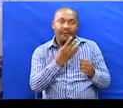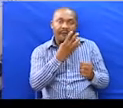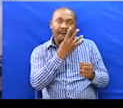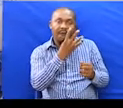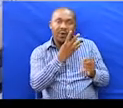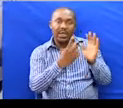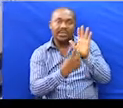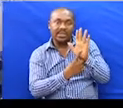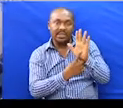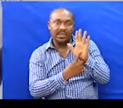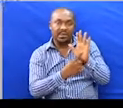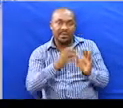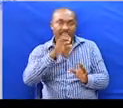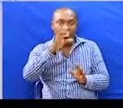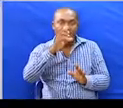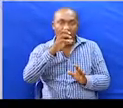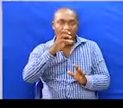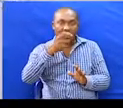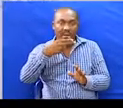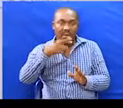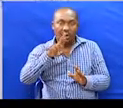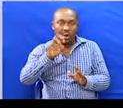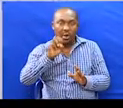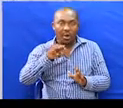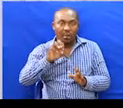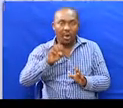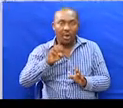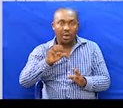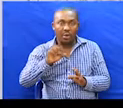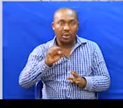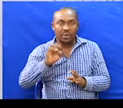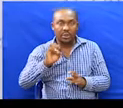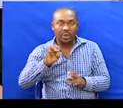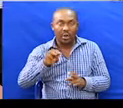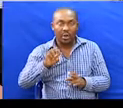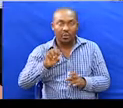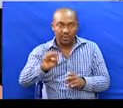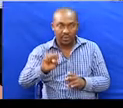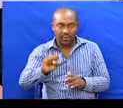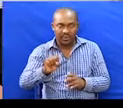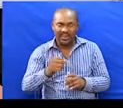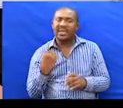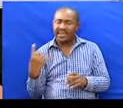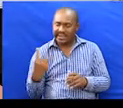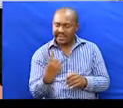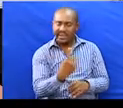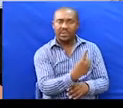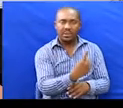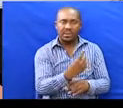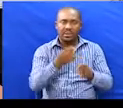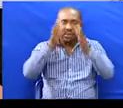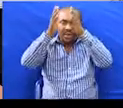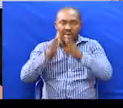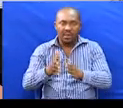chromosomes. It consists of 46 chromosomes. Each human cell,